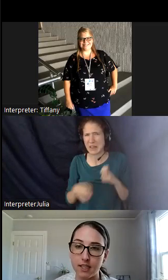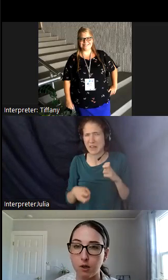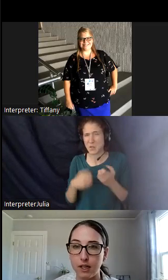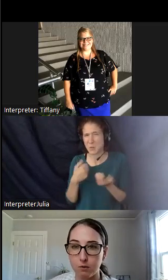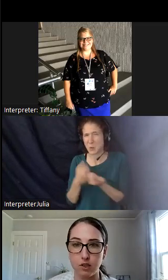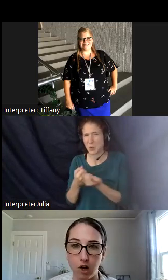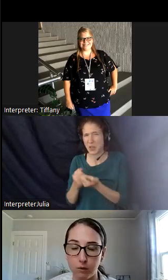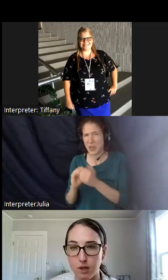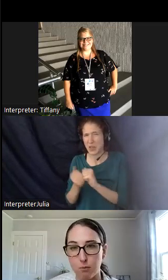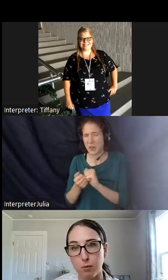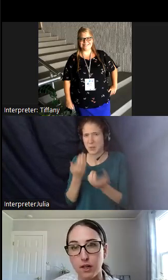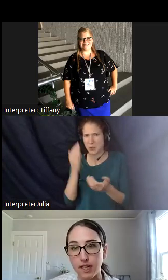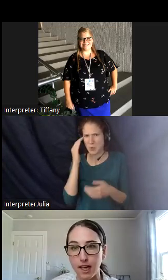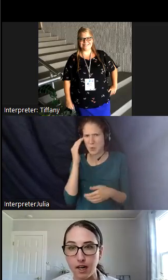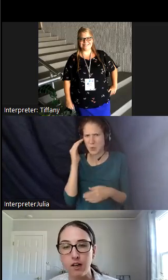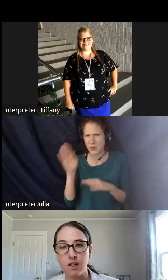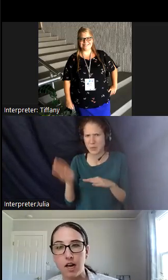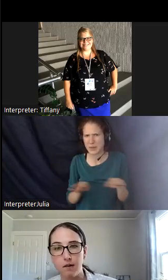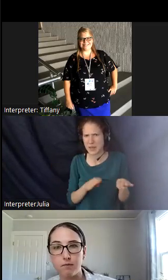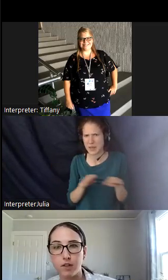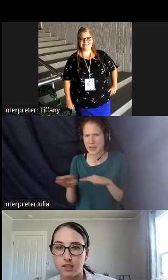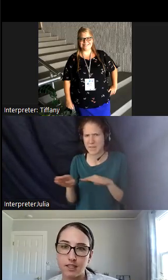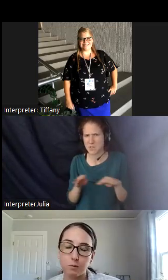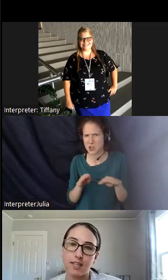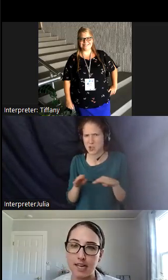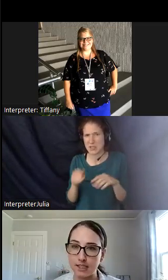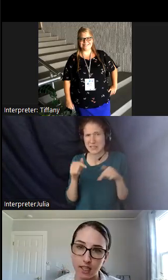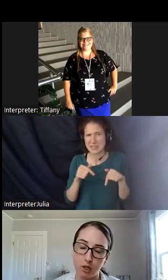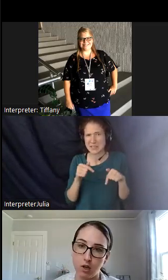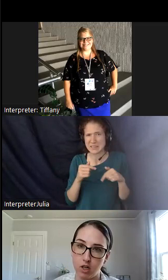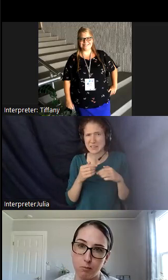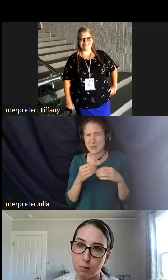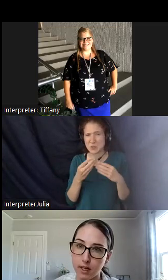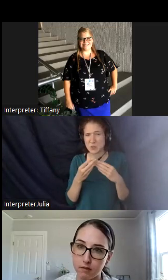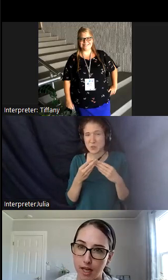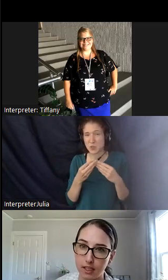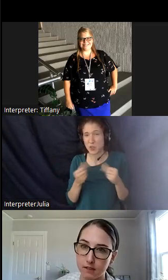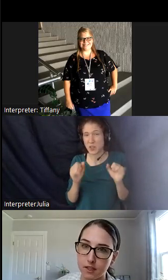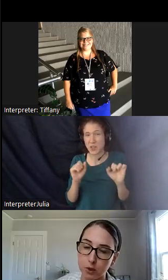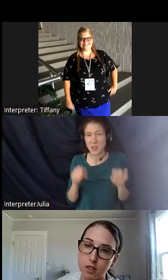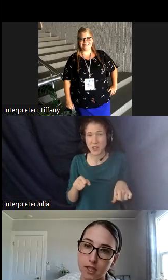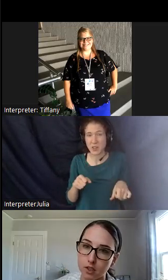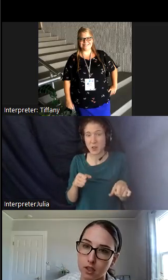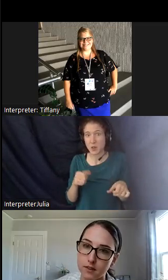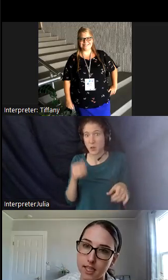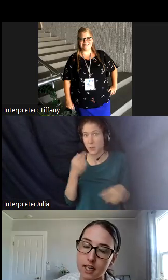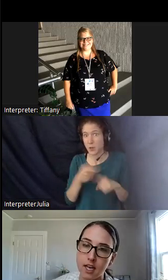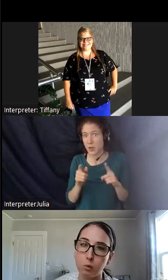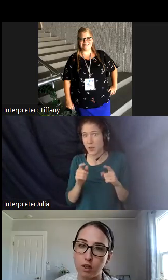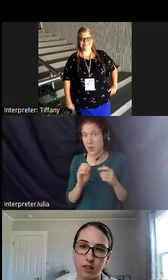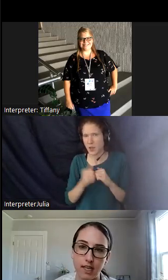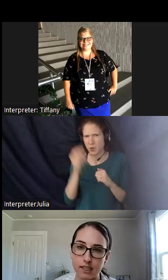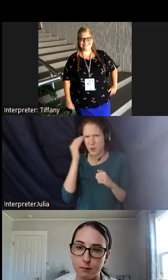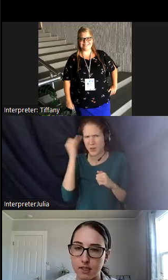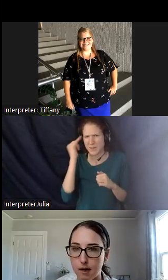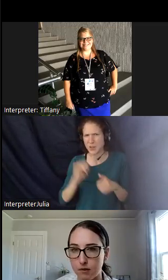behavior that is going to resolve with appropriate care versus when is that setting no longer appropriate for that individual to be served in, and